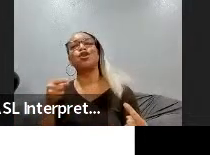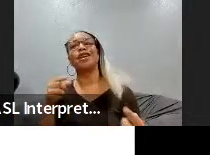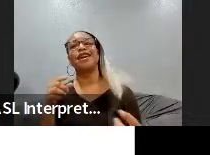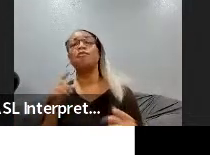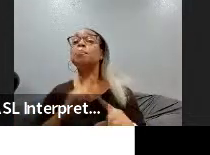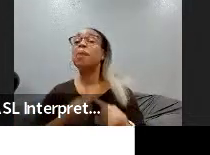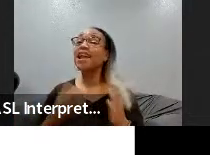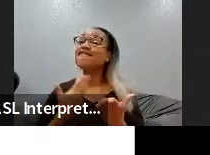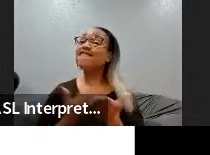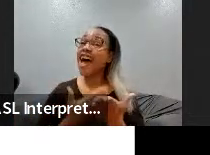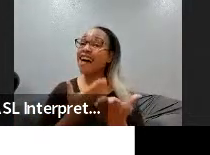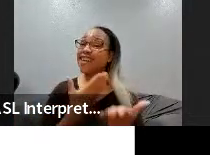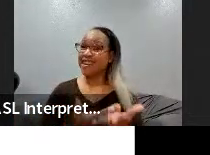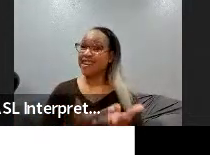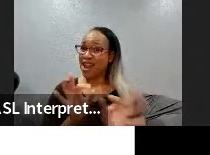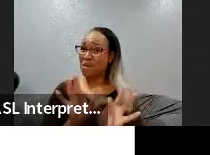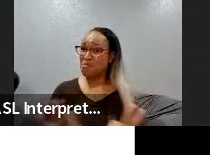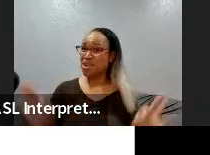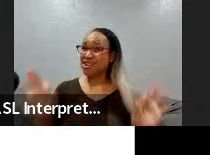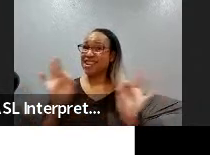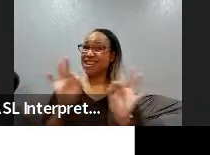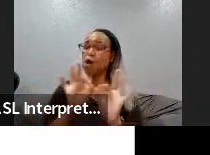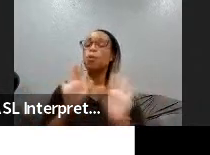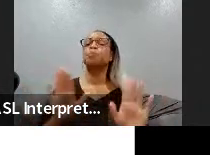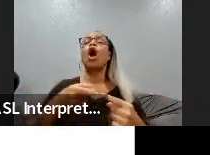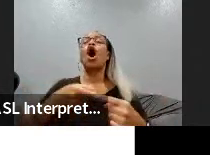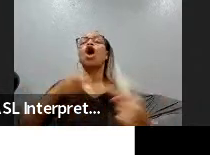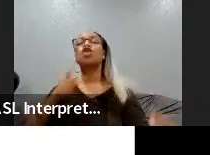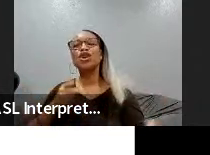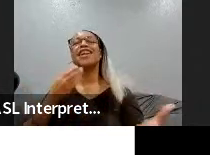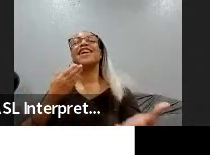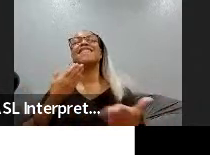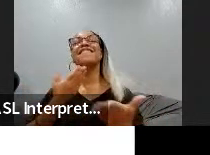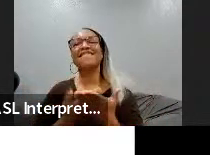take, or alternative takes are valid as well.